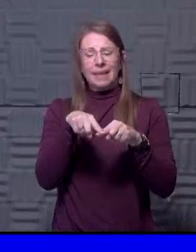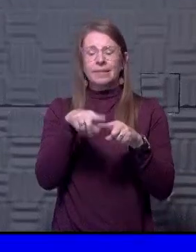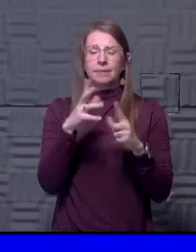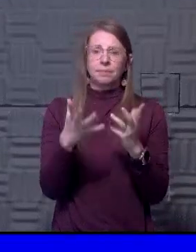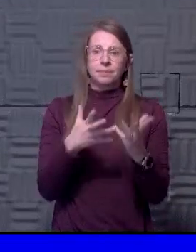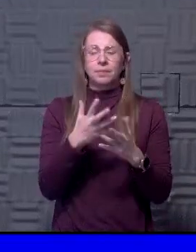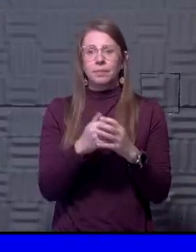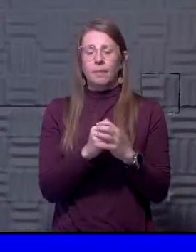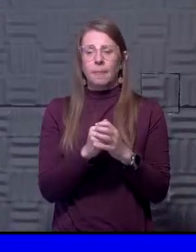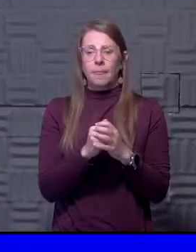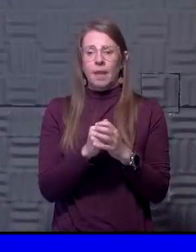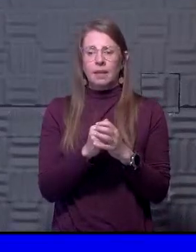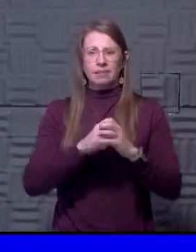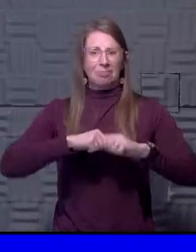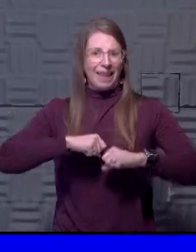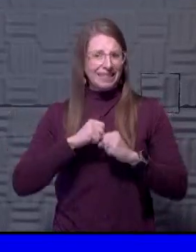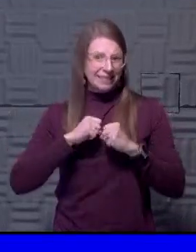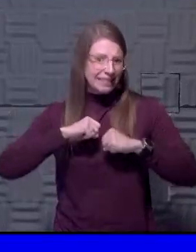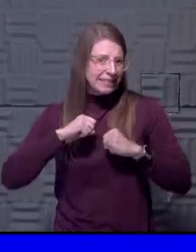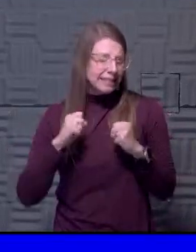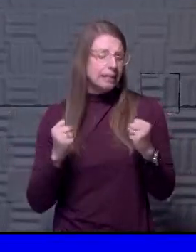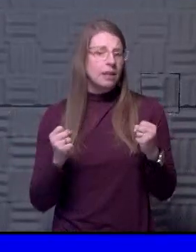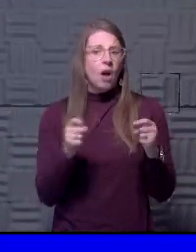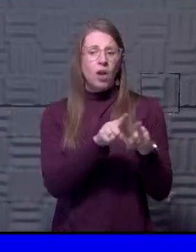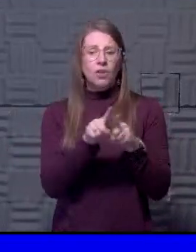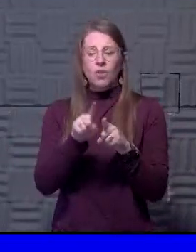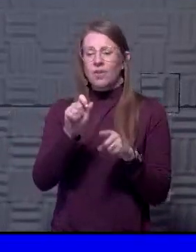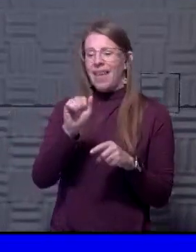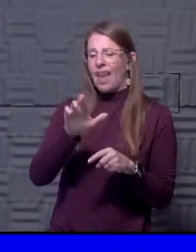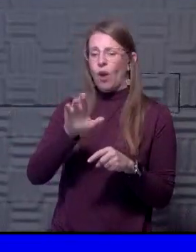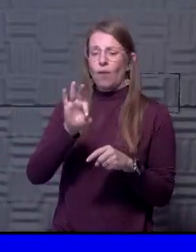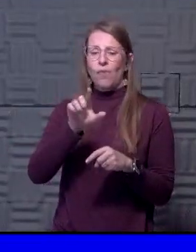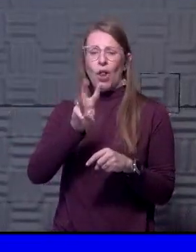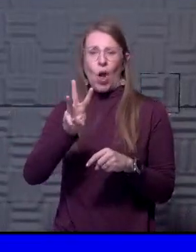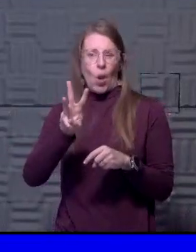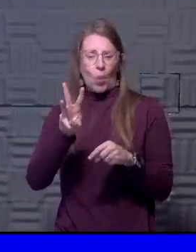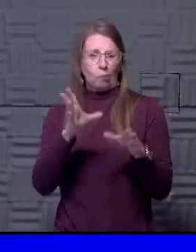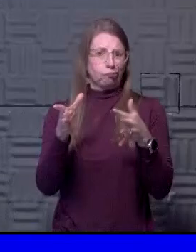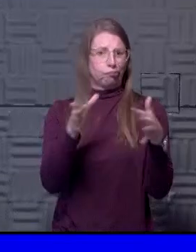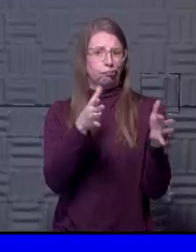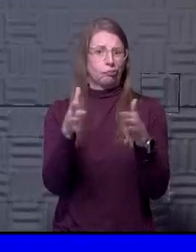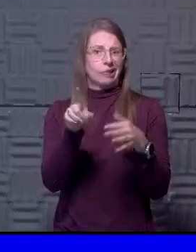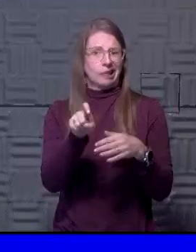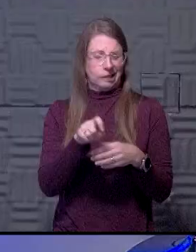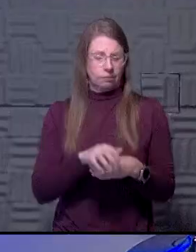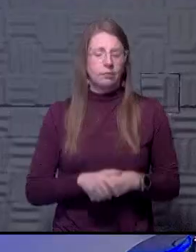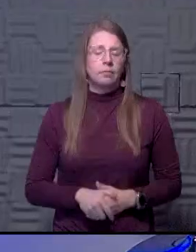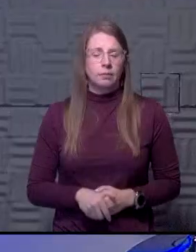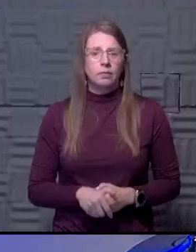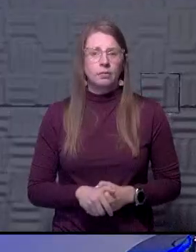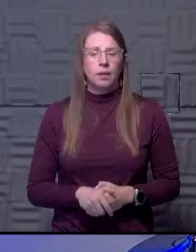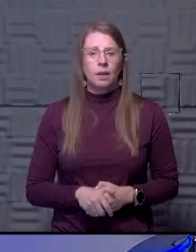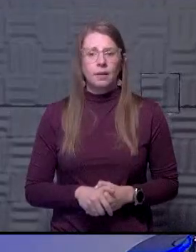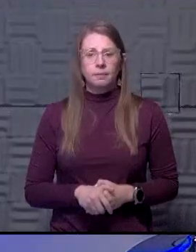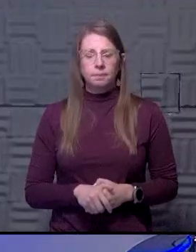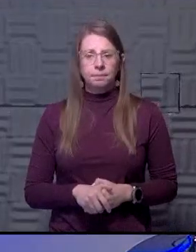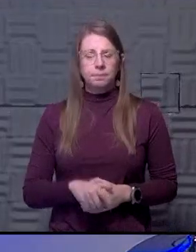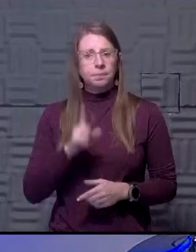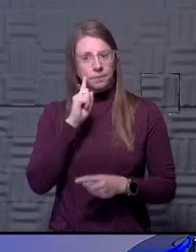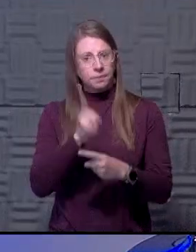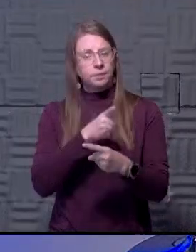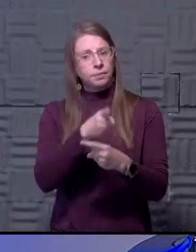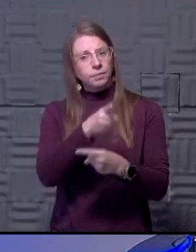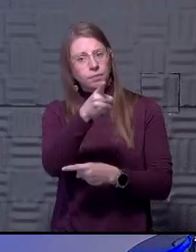the spacing is, but also that turbulent airflow that may occur in that area. So Okay. I think that's